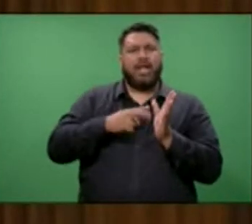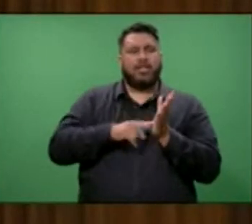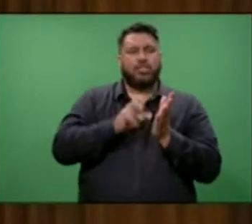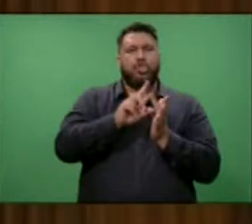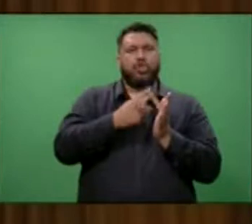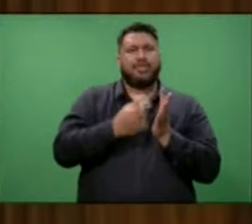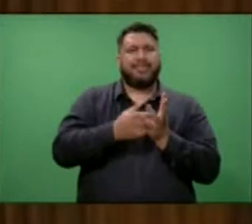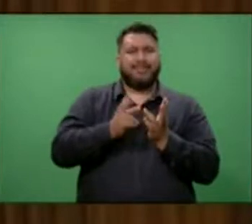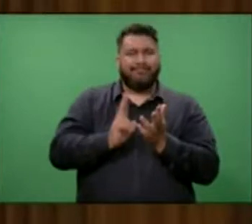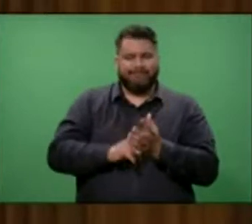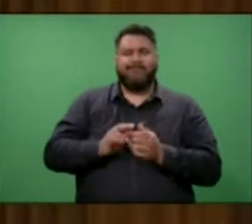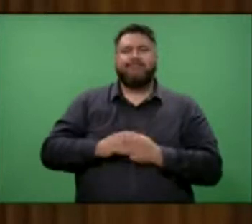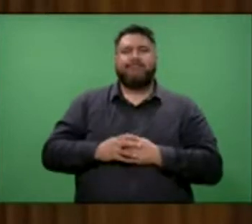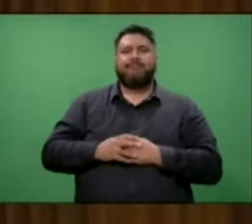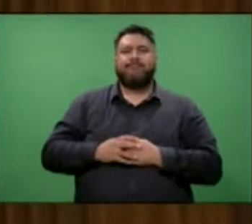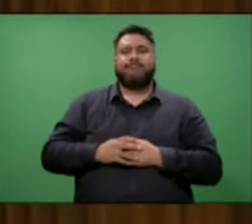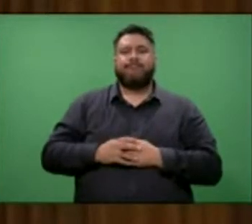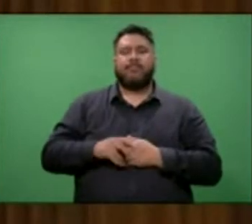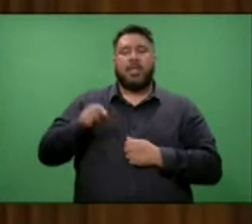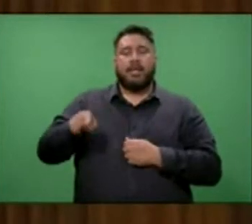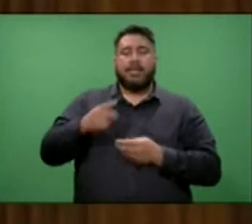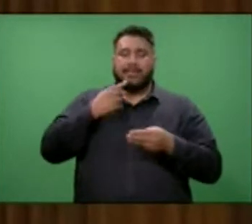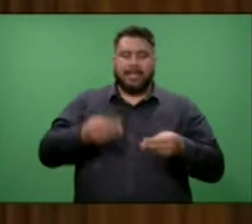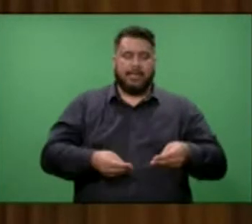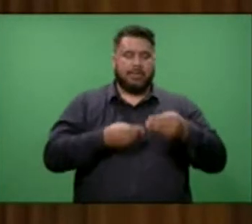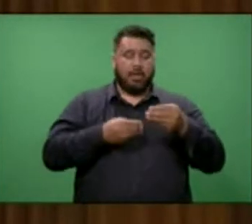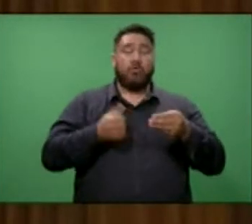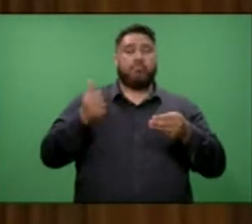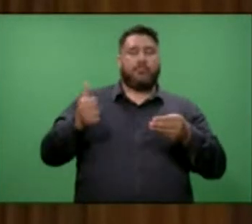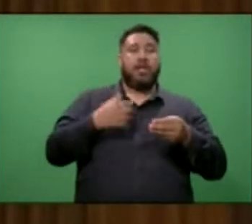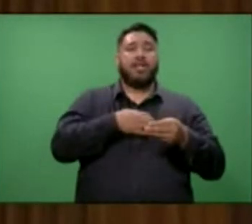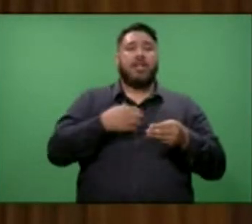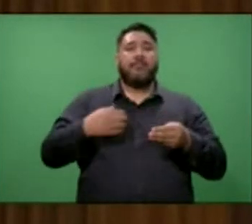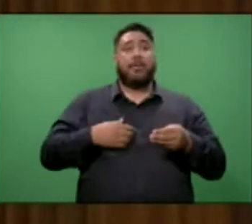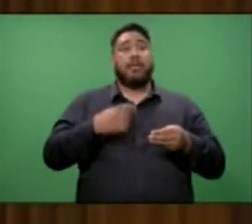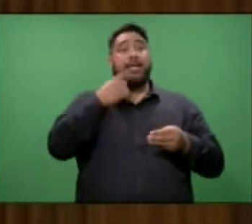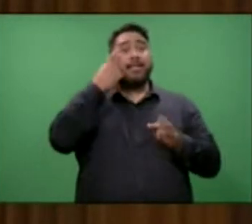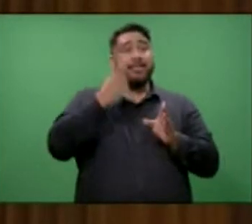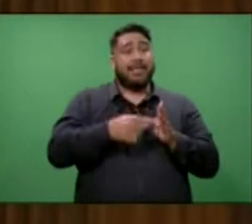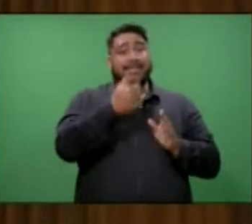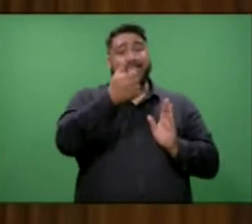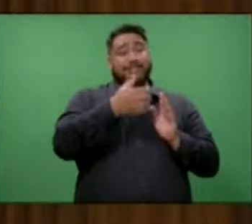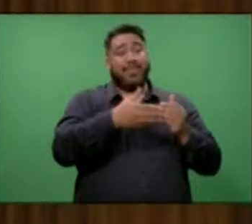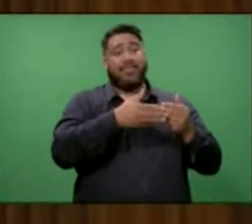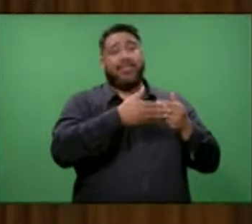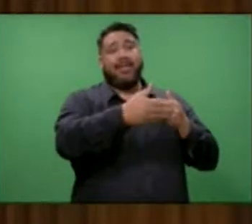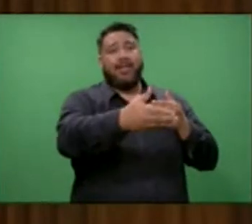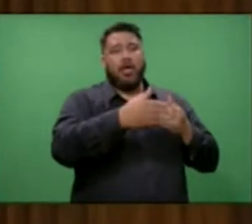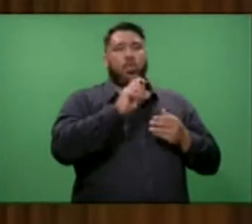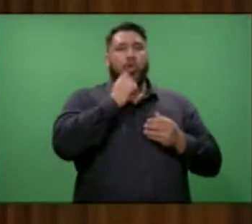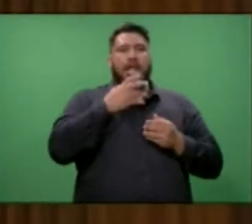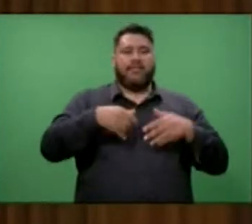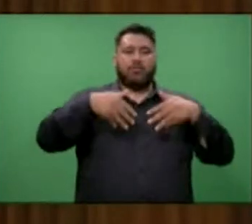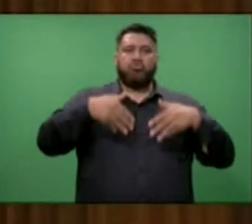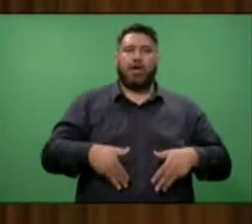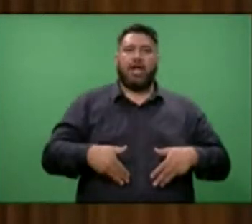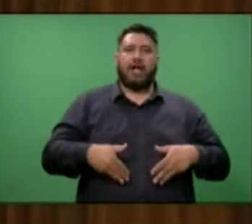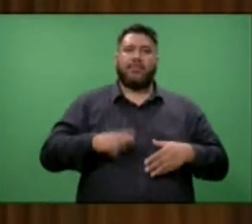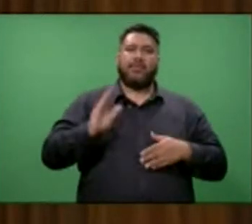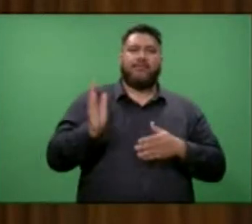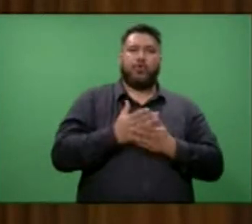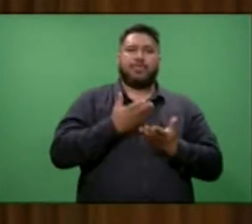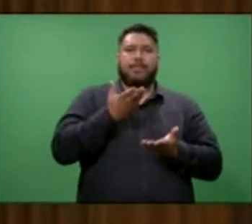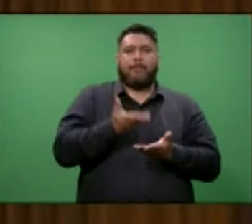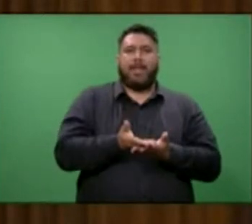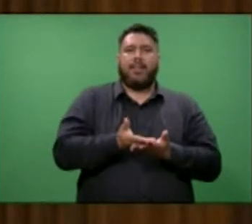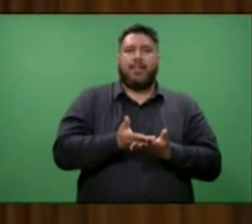6 months of 2021, the government intends to release an exposure draft of key elements of the first bill.